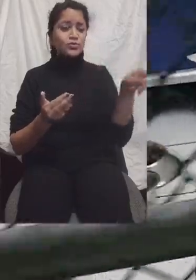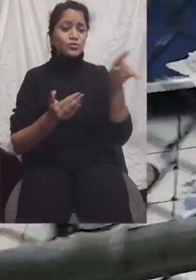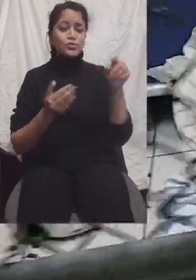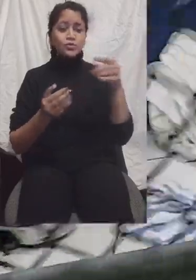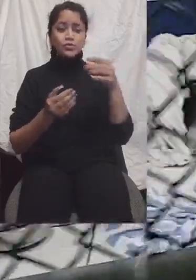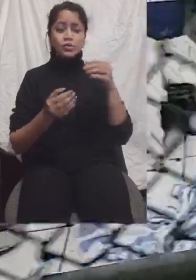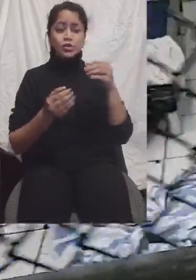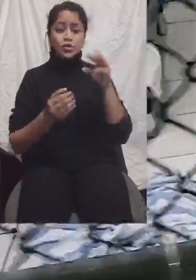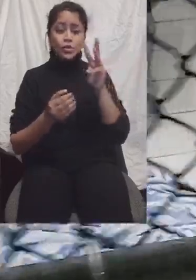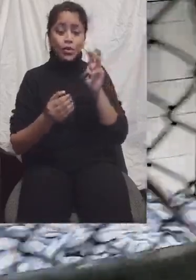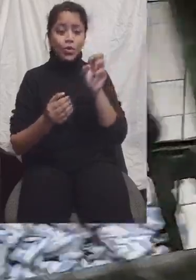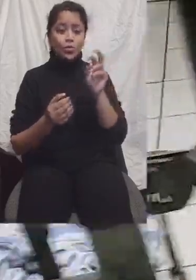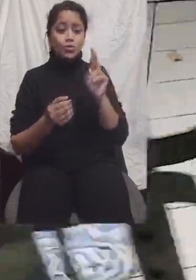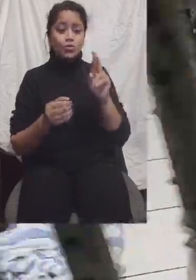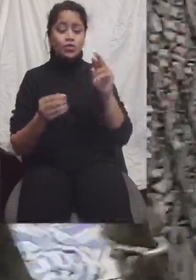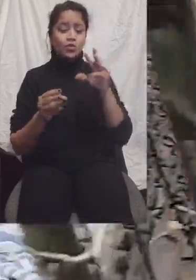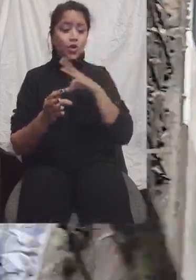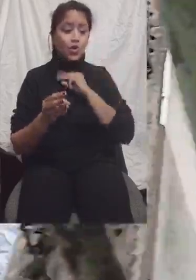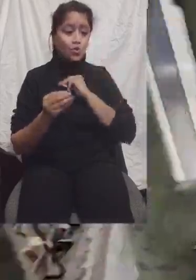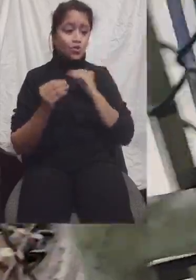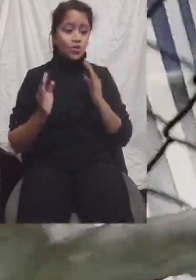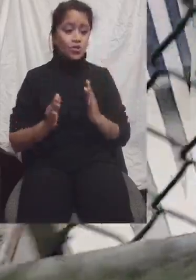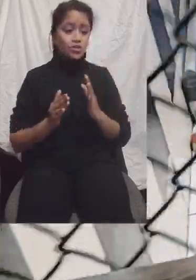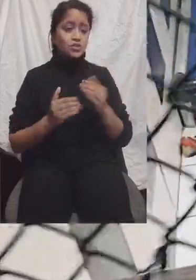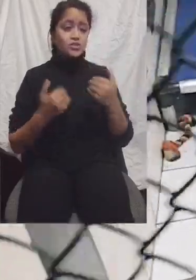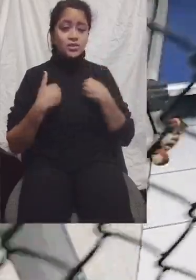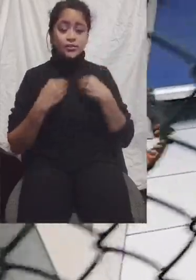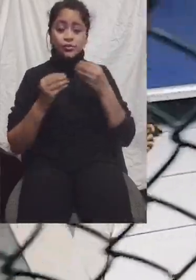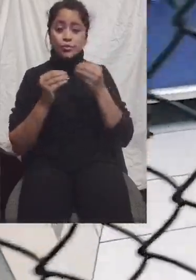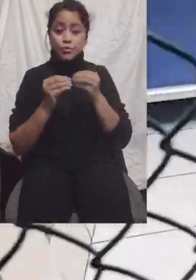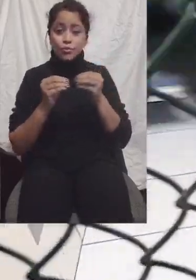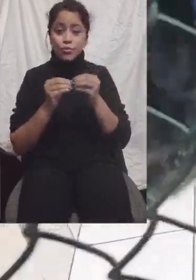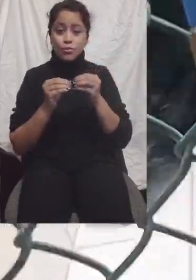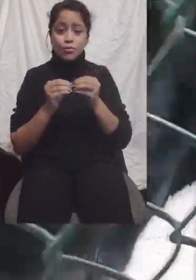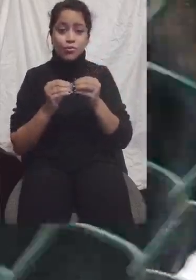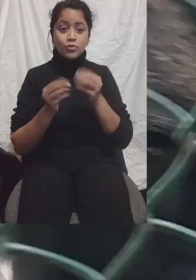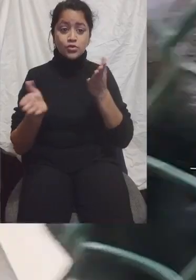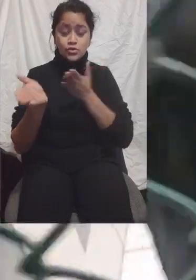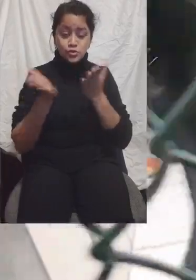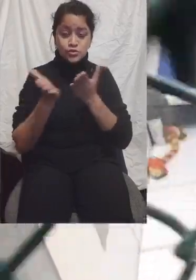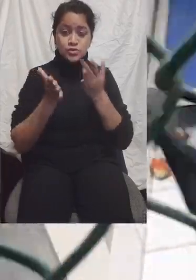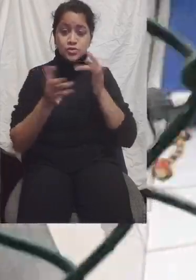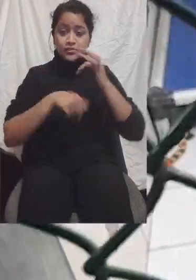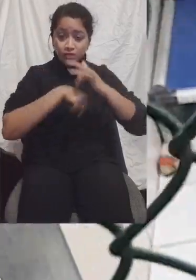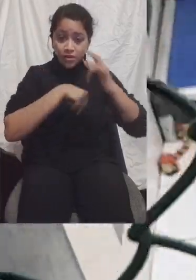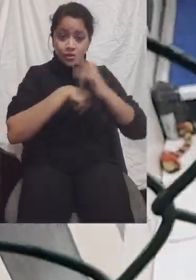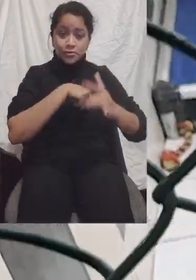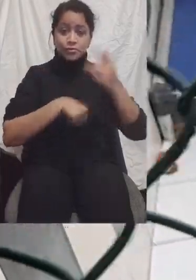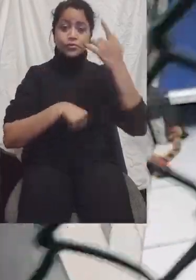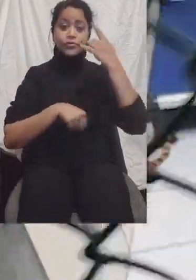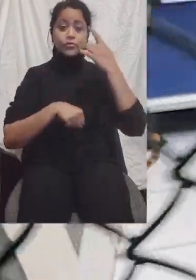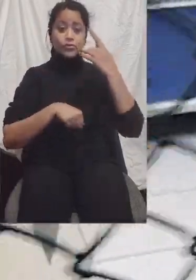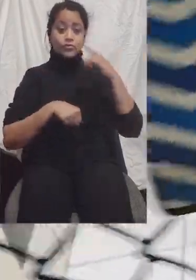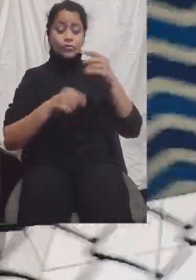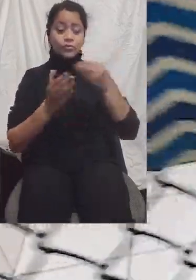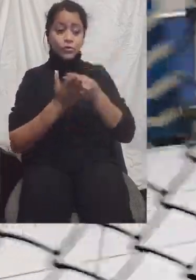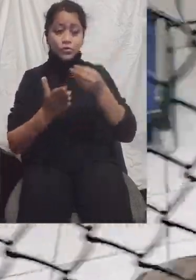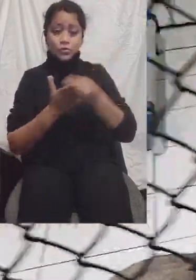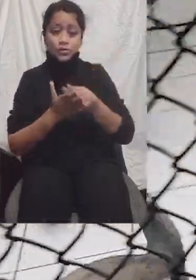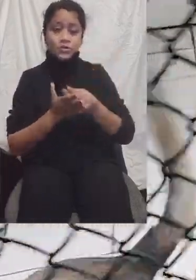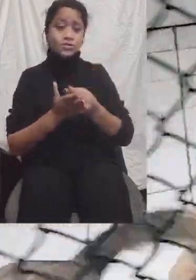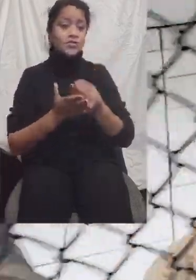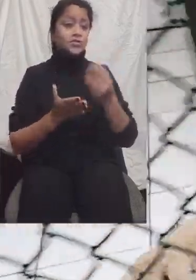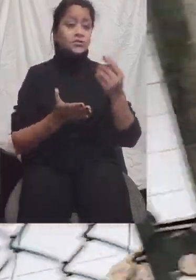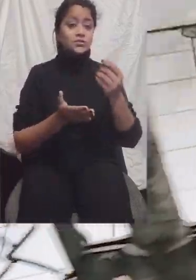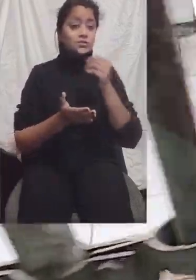for medical care, and also help the community on very, very large colonies to try and make it more affordable. We have